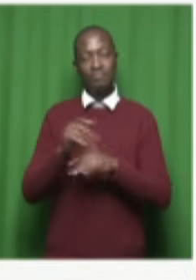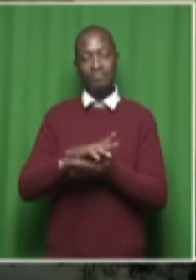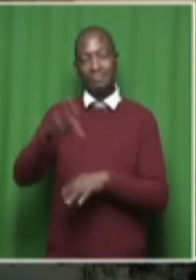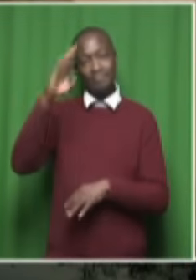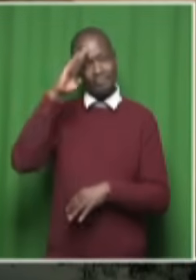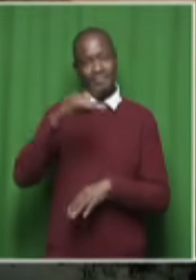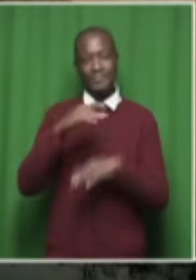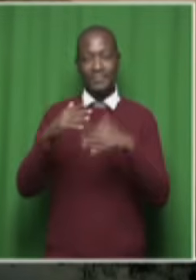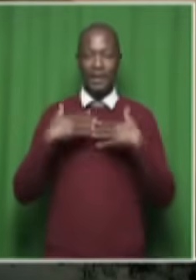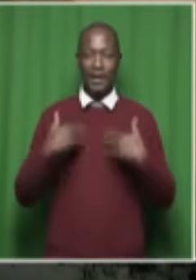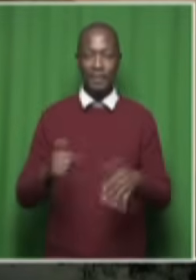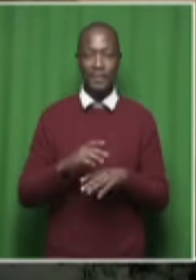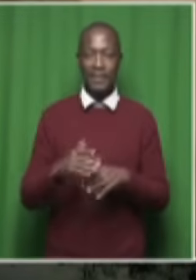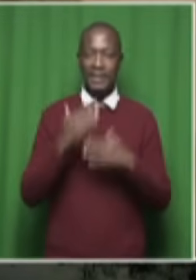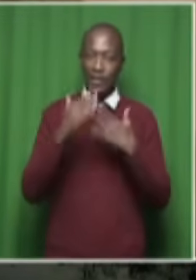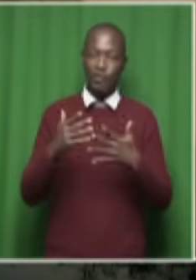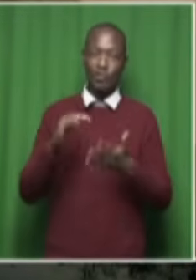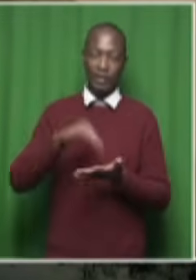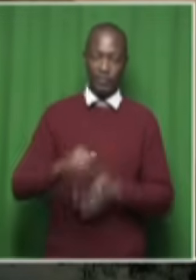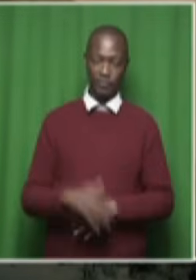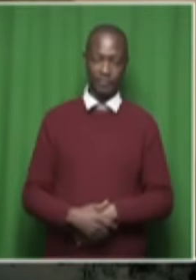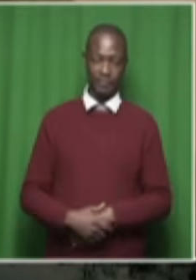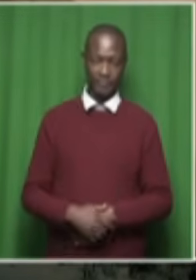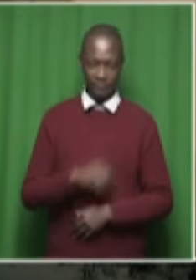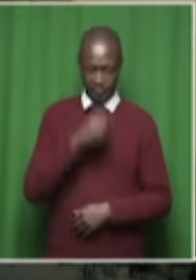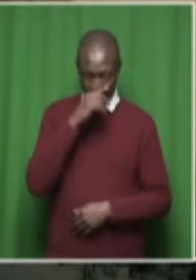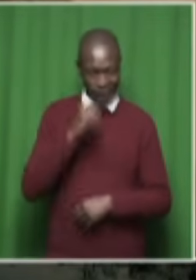great to have you. Thanks very much for being our guest.